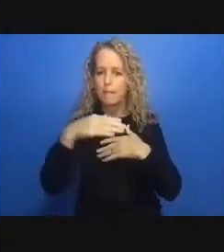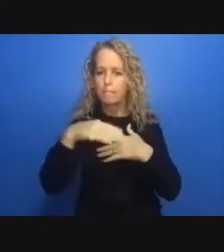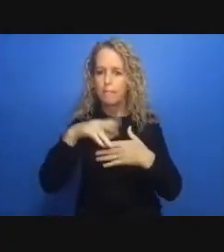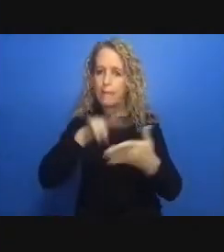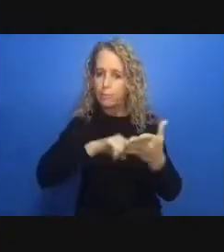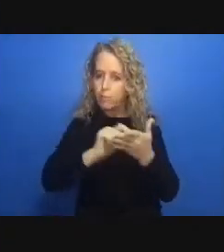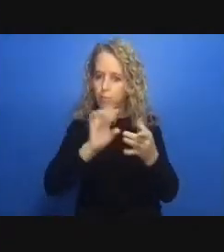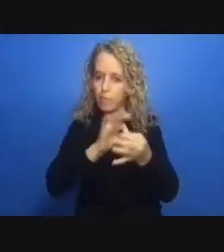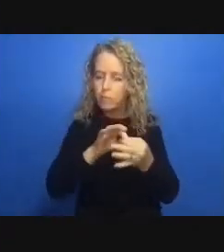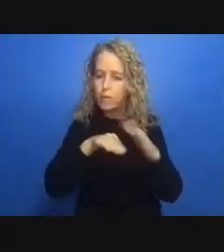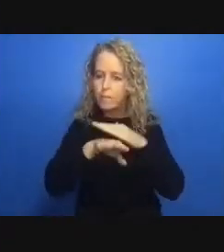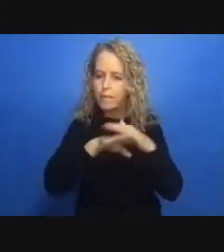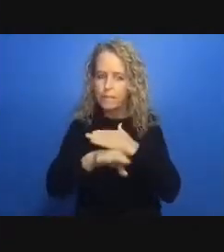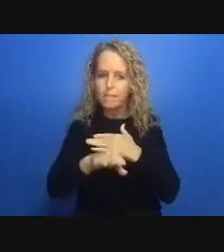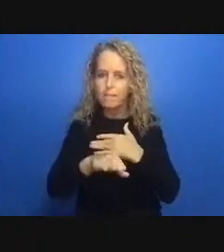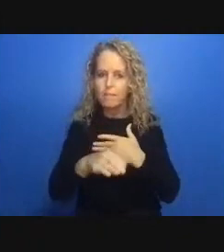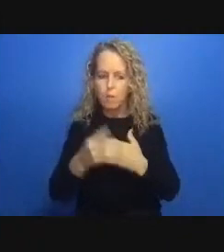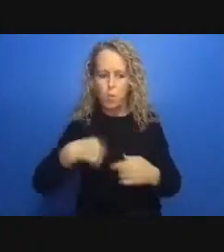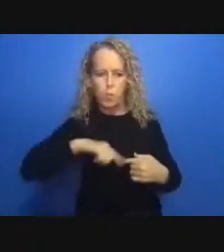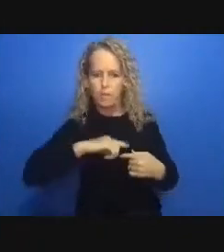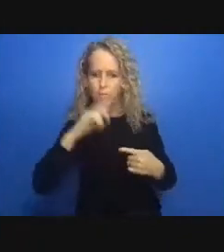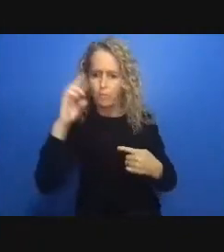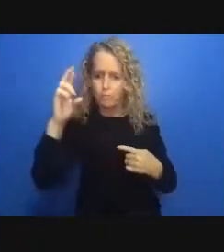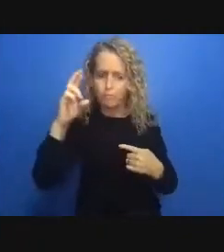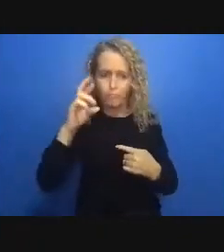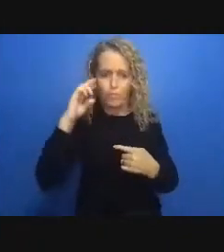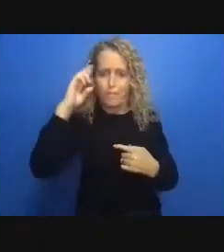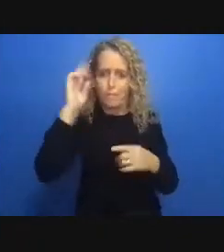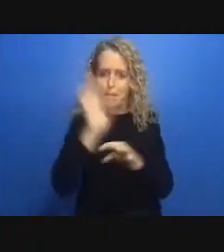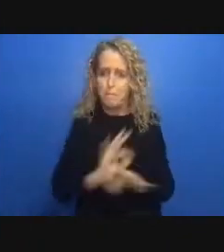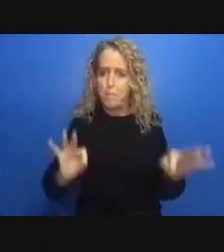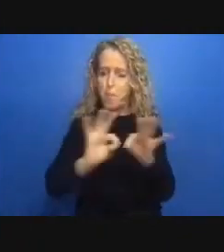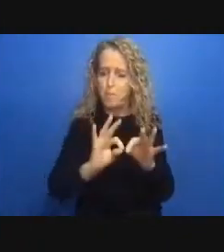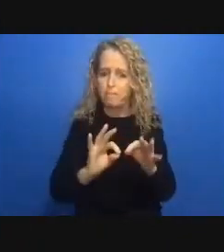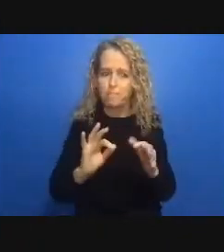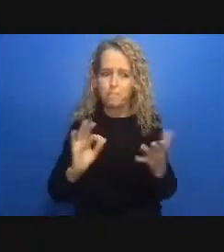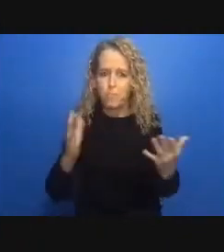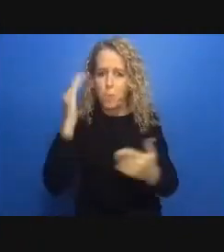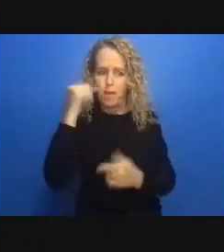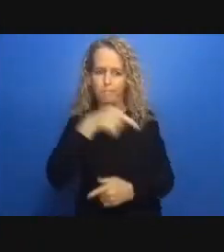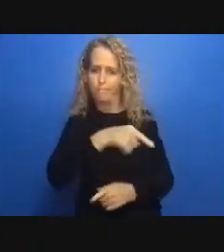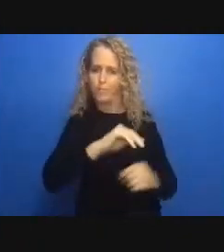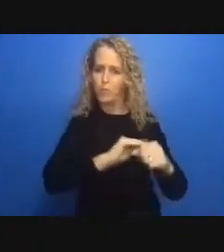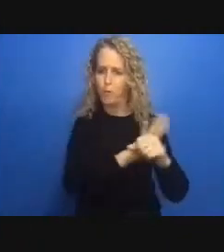will be happy to discuss this conclusion further later on.